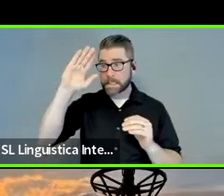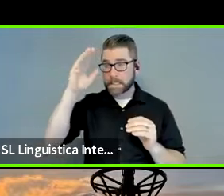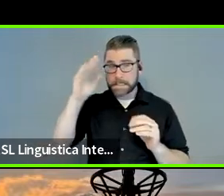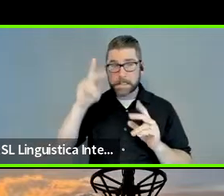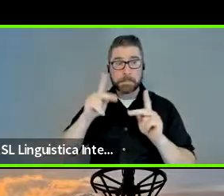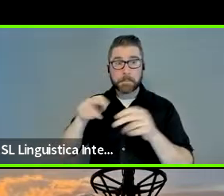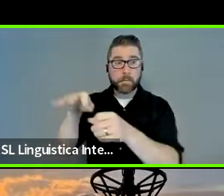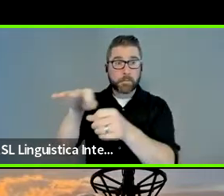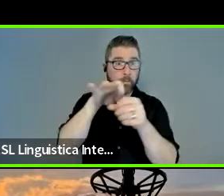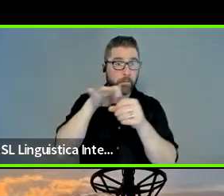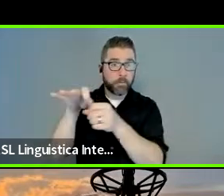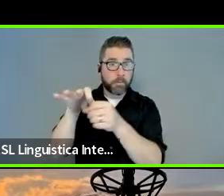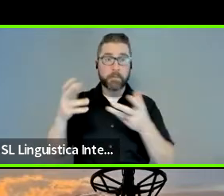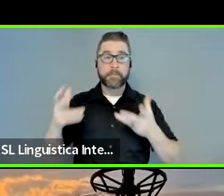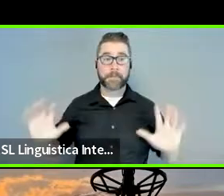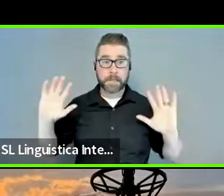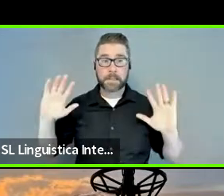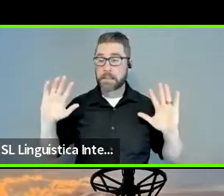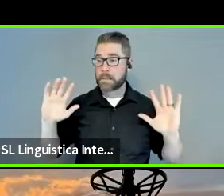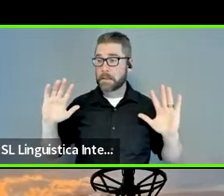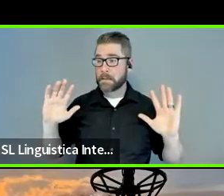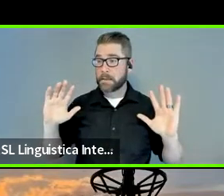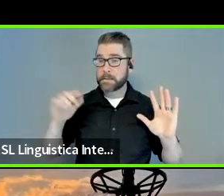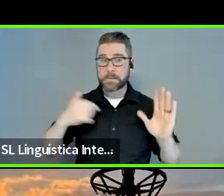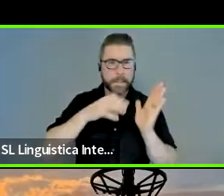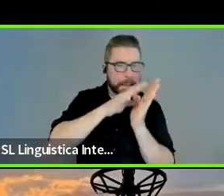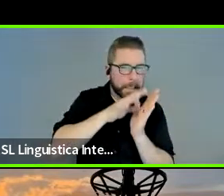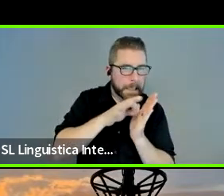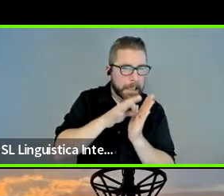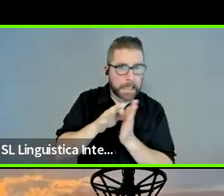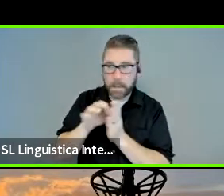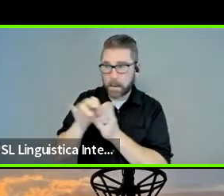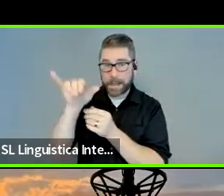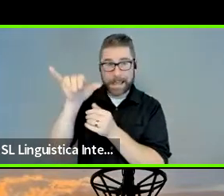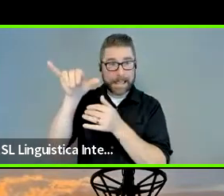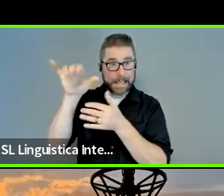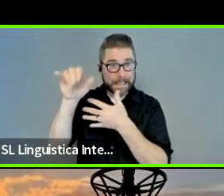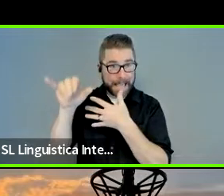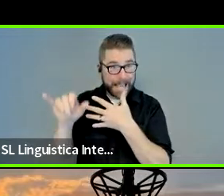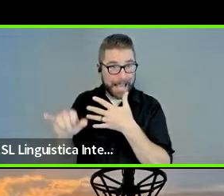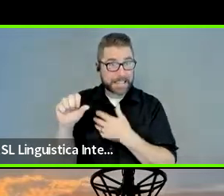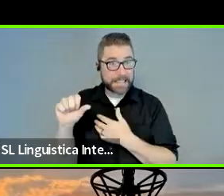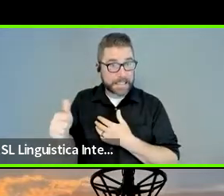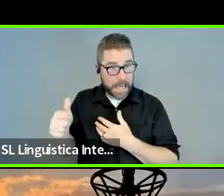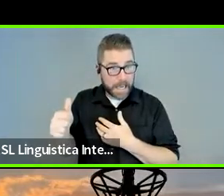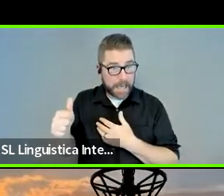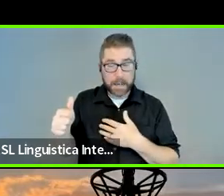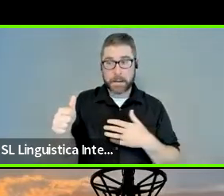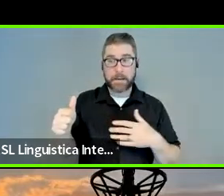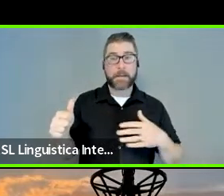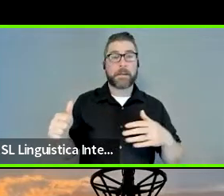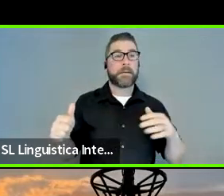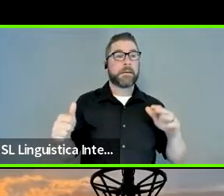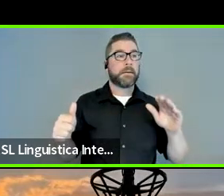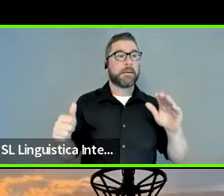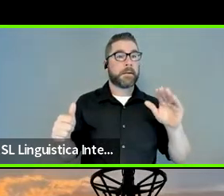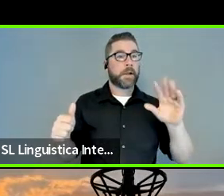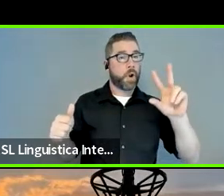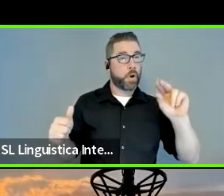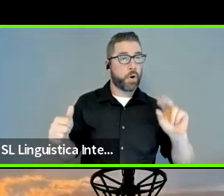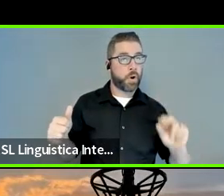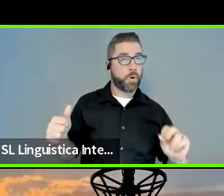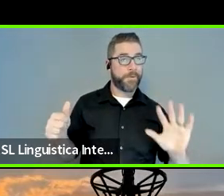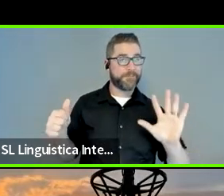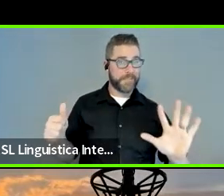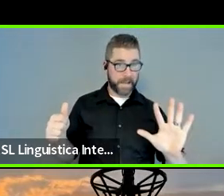vote. Our vote, we tallied 10 yeses and 5 no. So according to your charter,